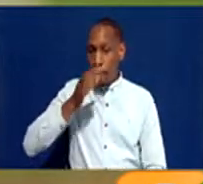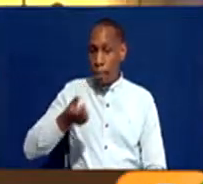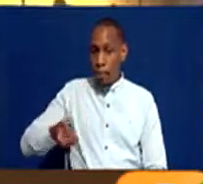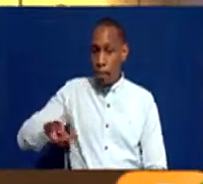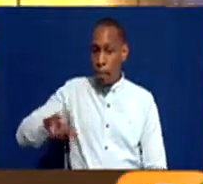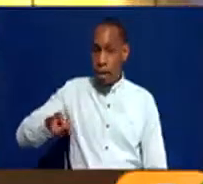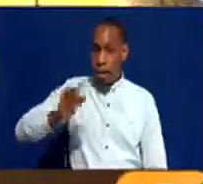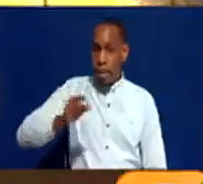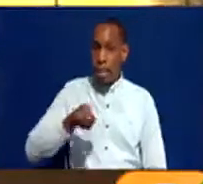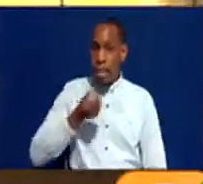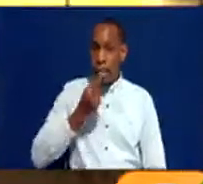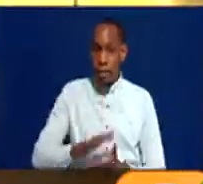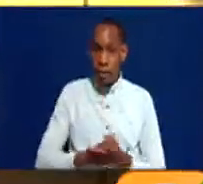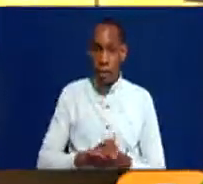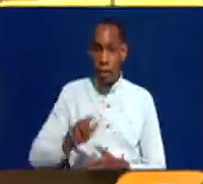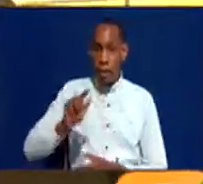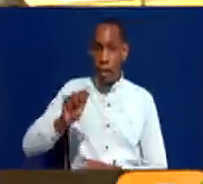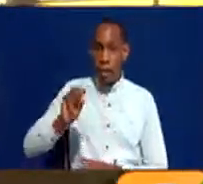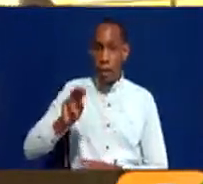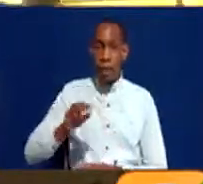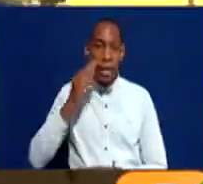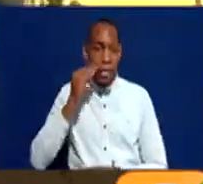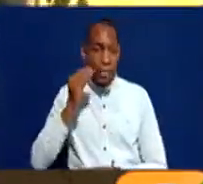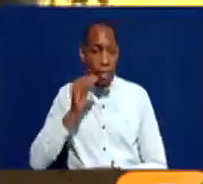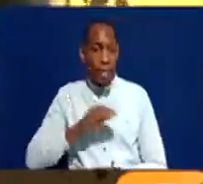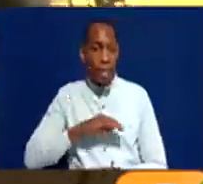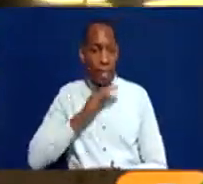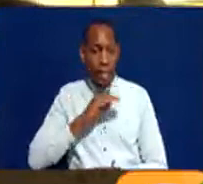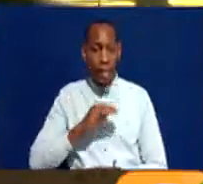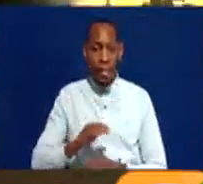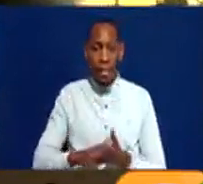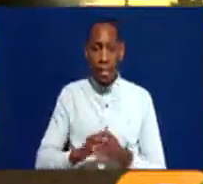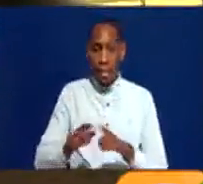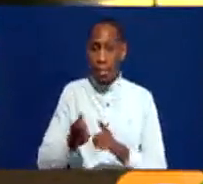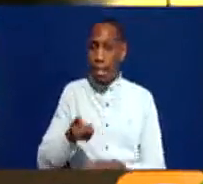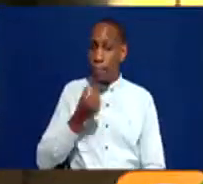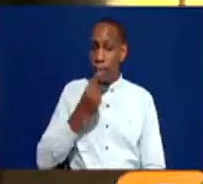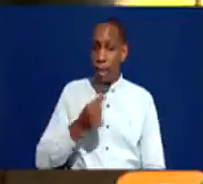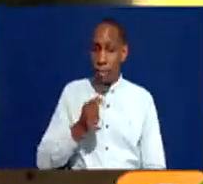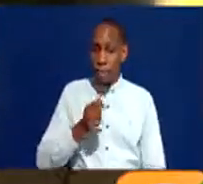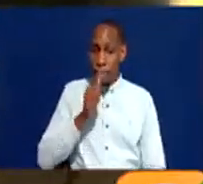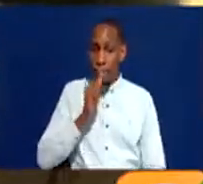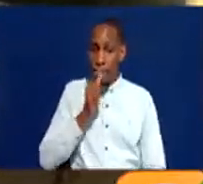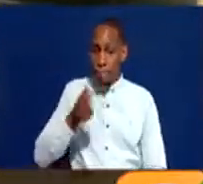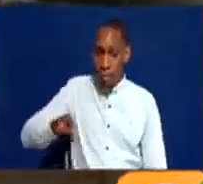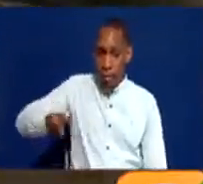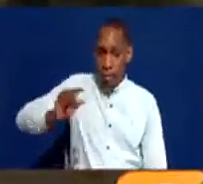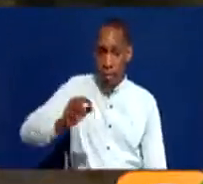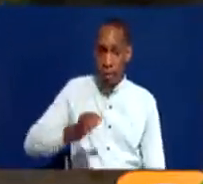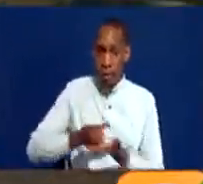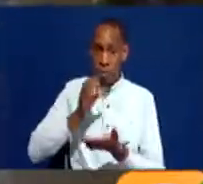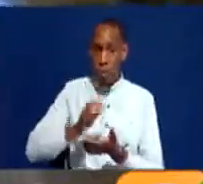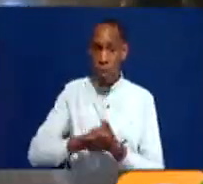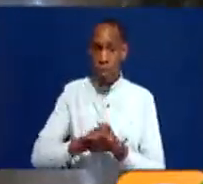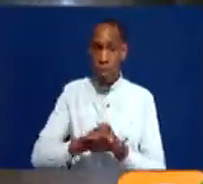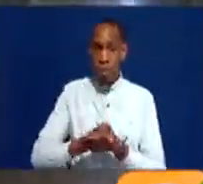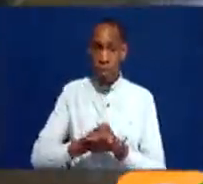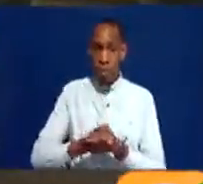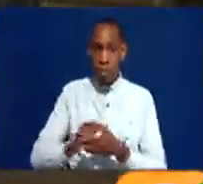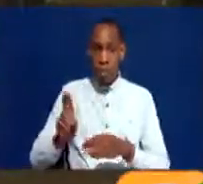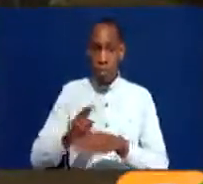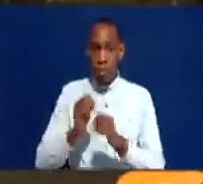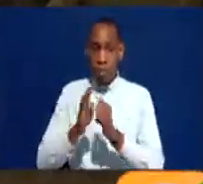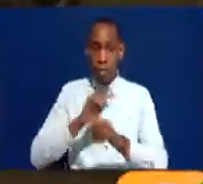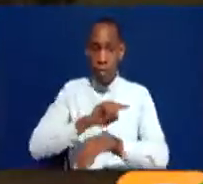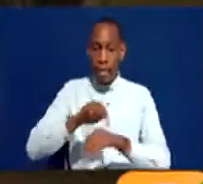gang. Tom had a near-death experience, as the drug that was secretly administered to him took 14 hours to wear